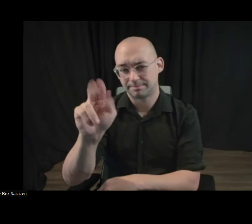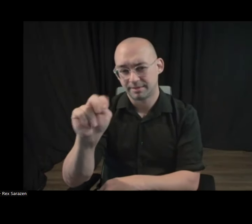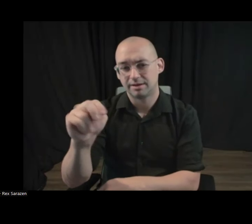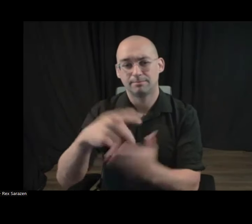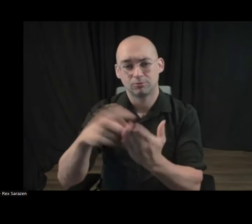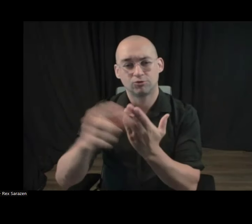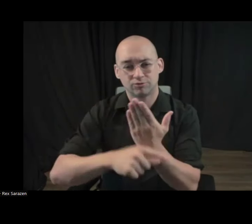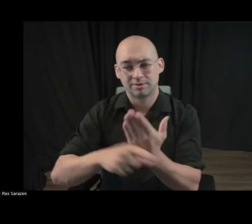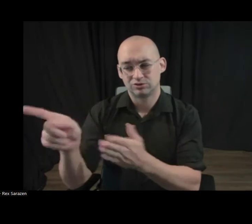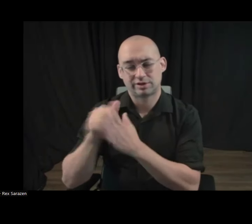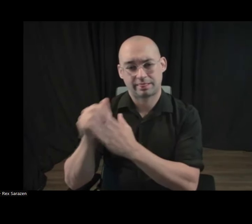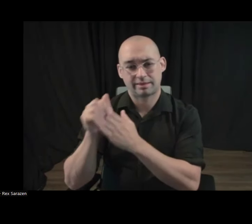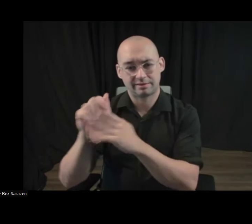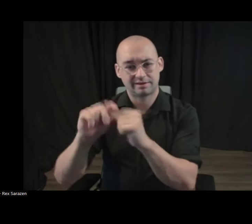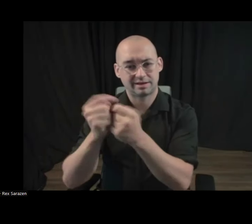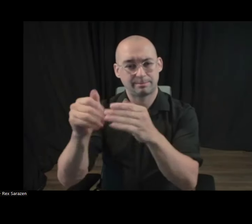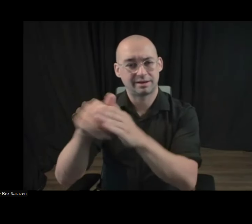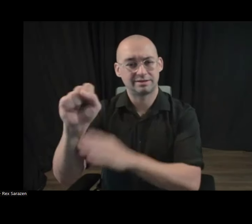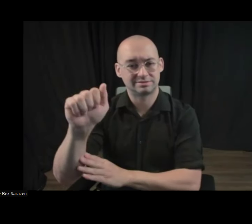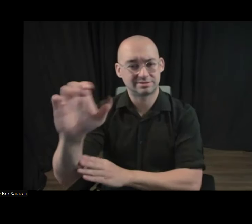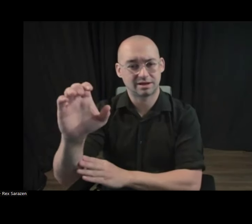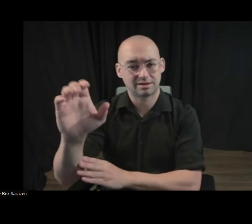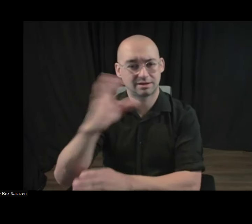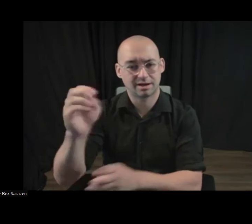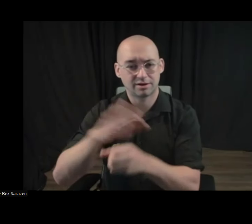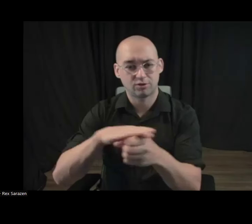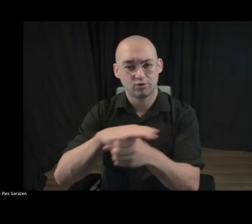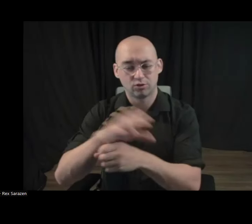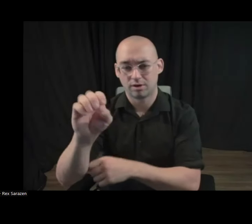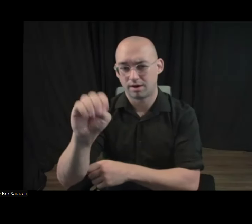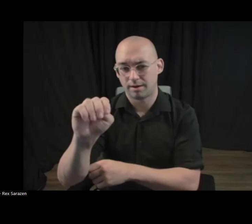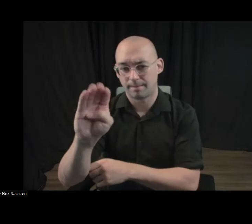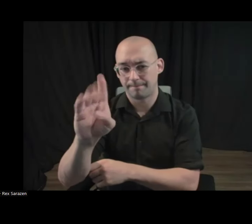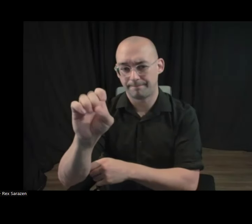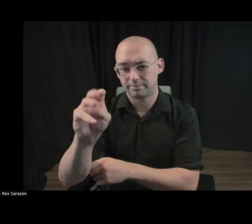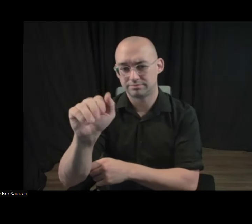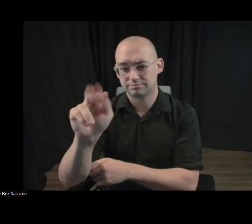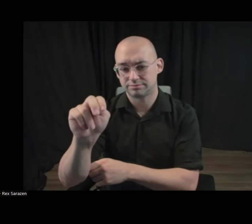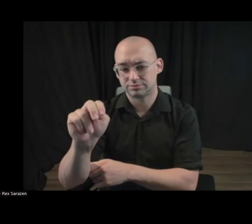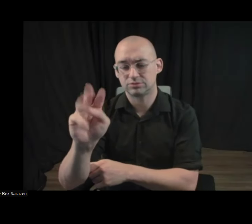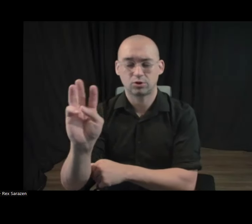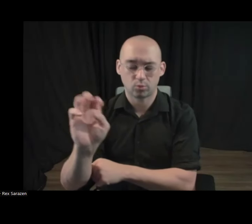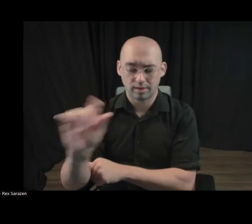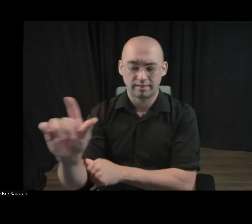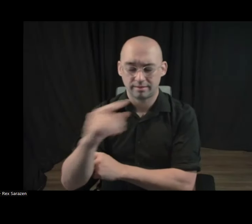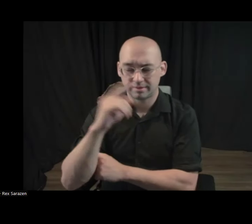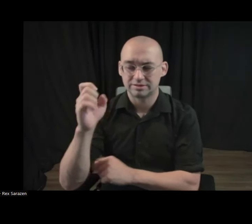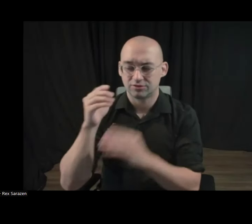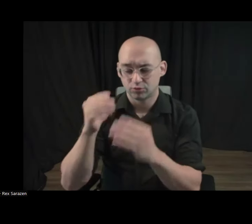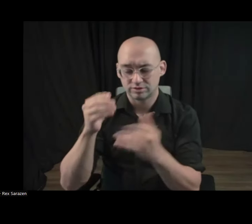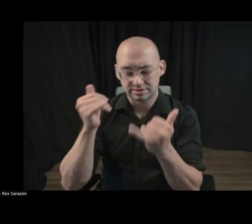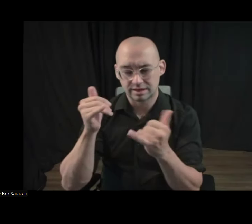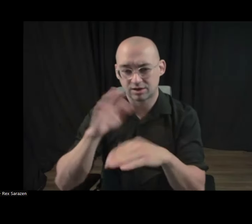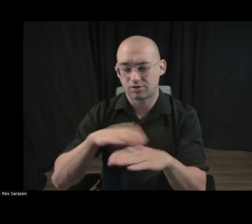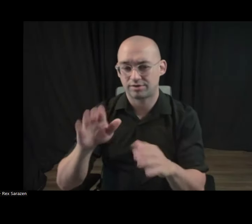team in Sacramento as well as the local ombudsman quite well. Because you're focusing today on residential